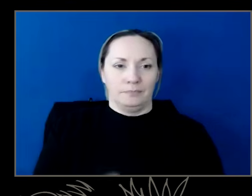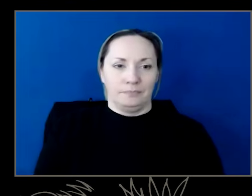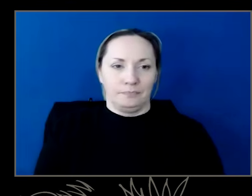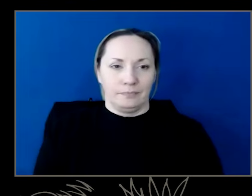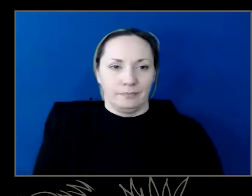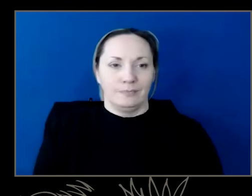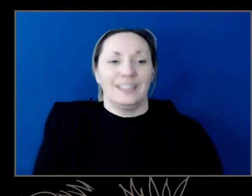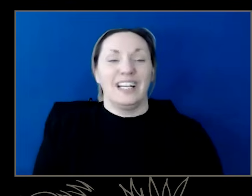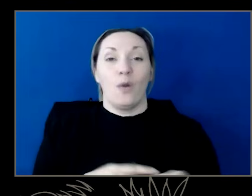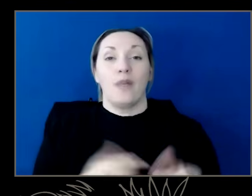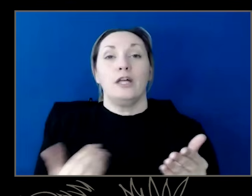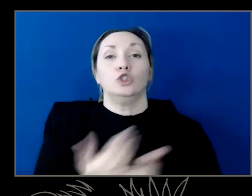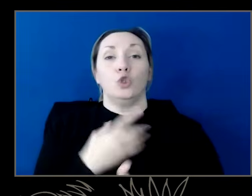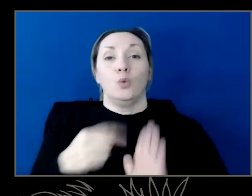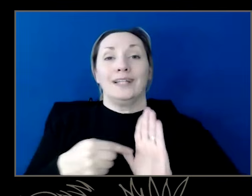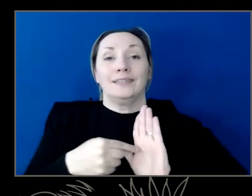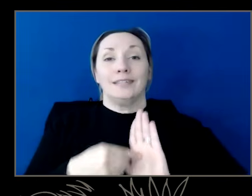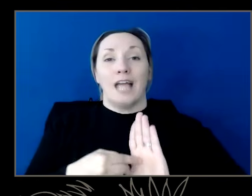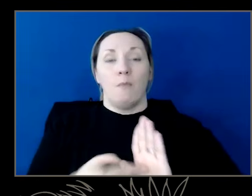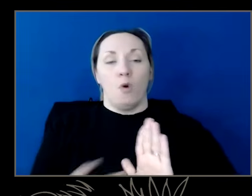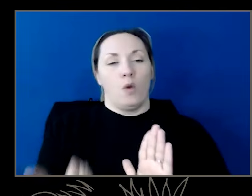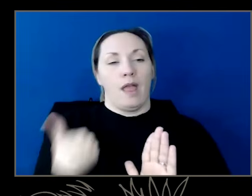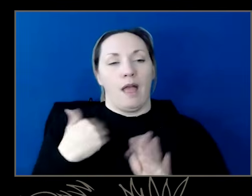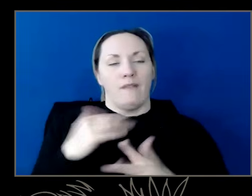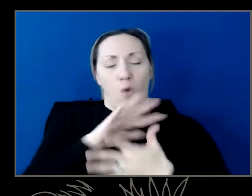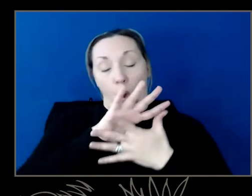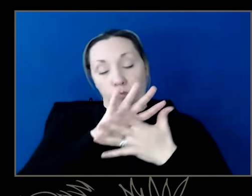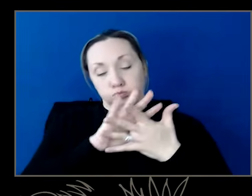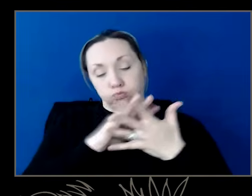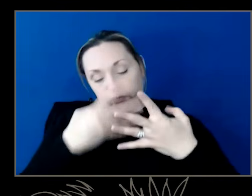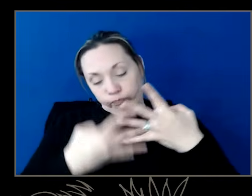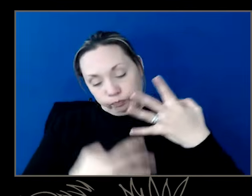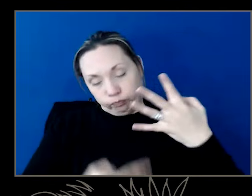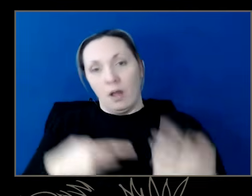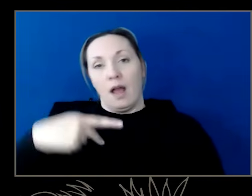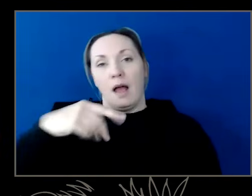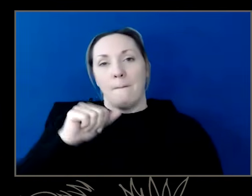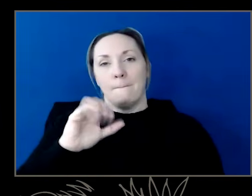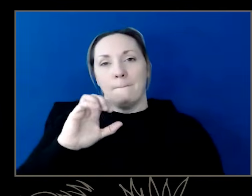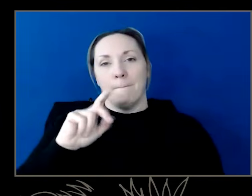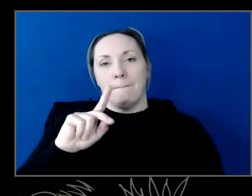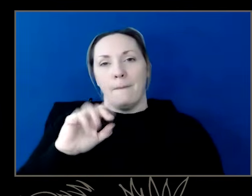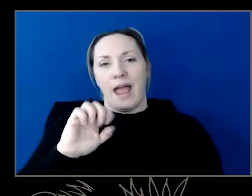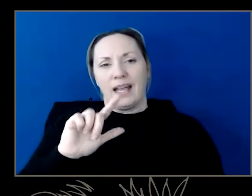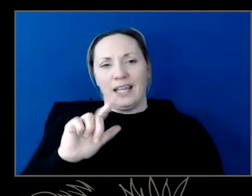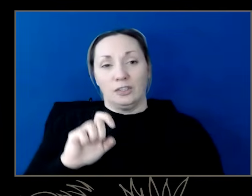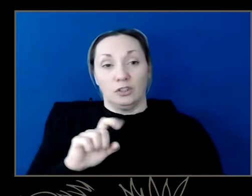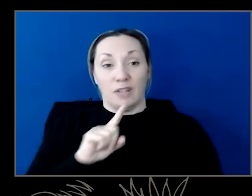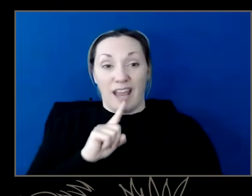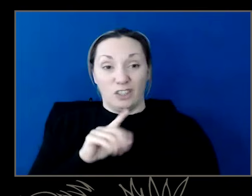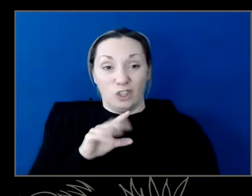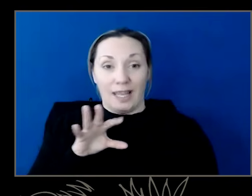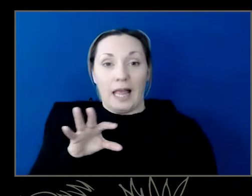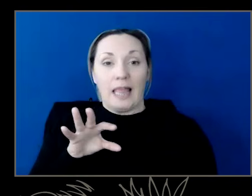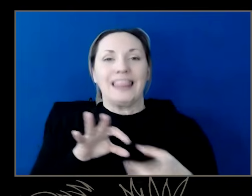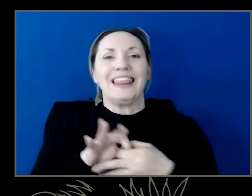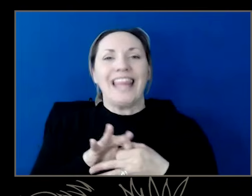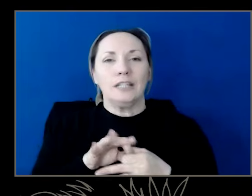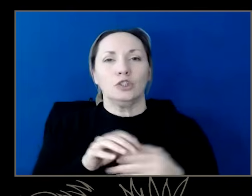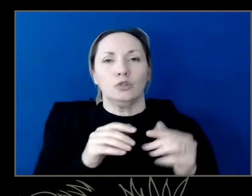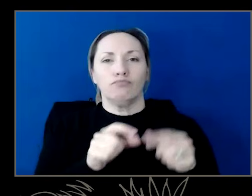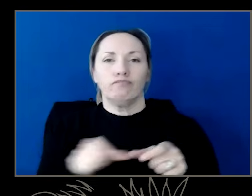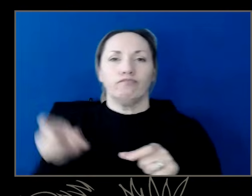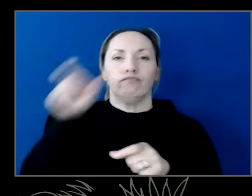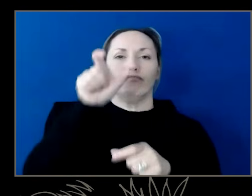So in this new example, we have all of these packages actually linked to their root, but they're still